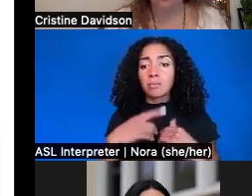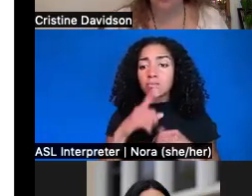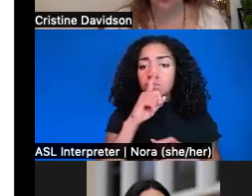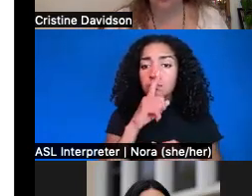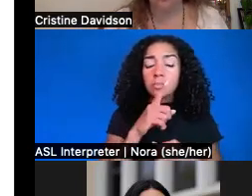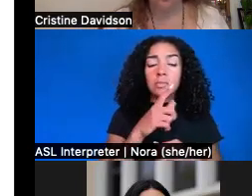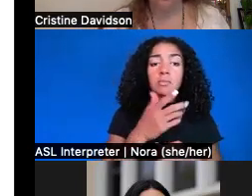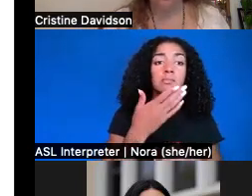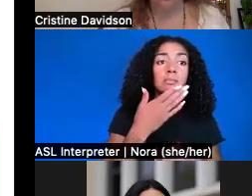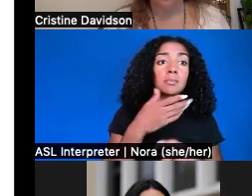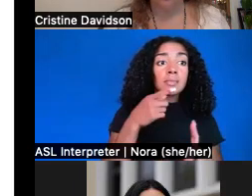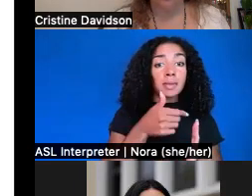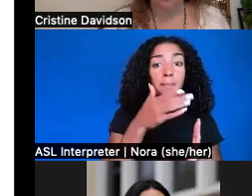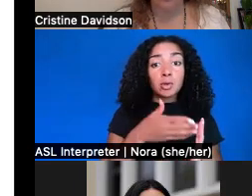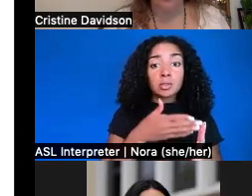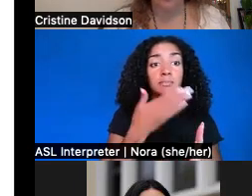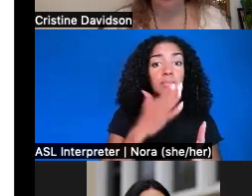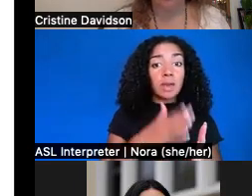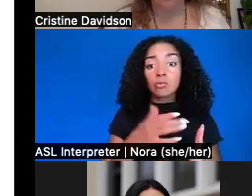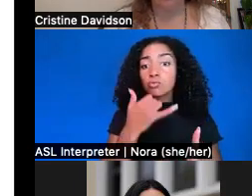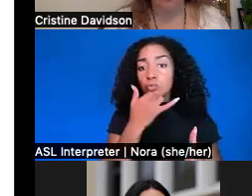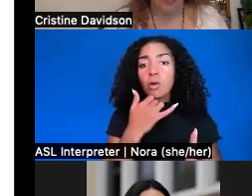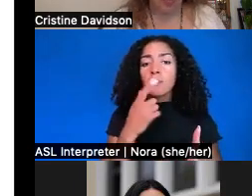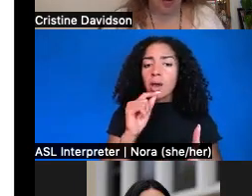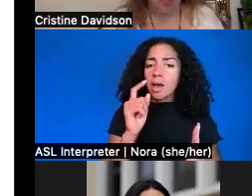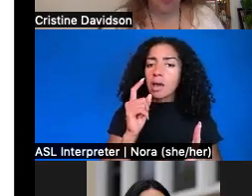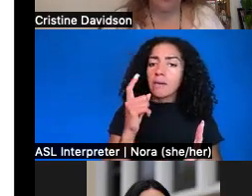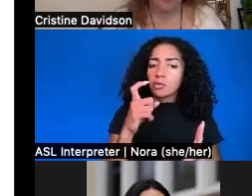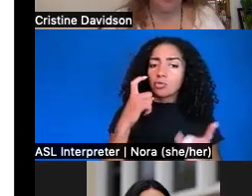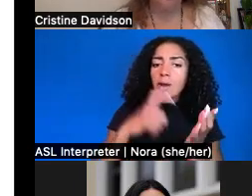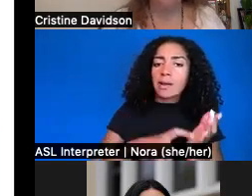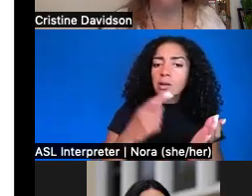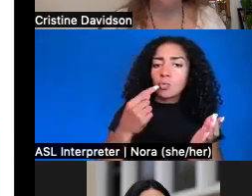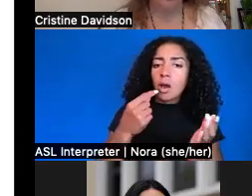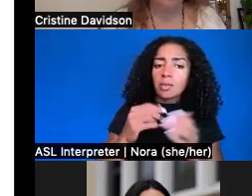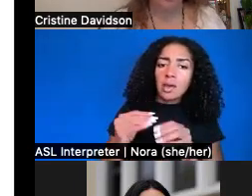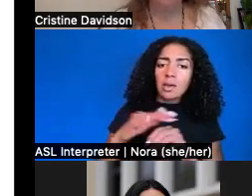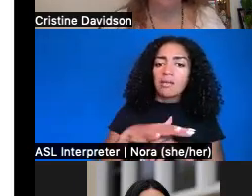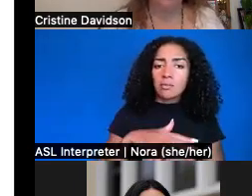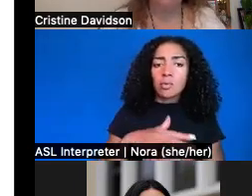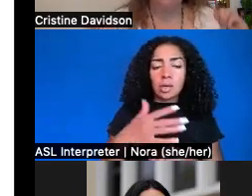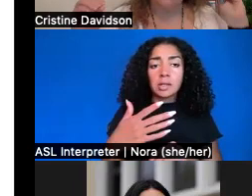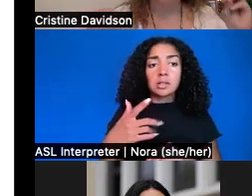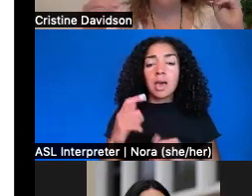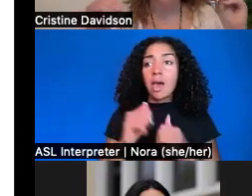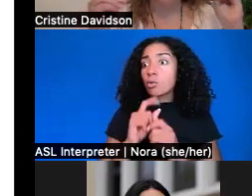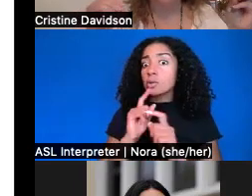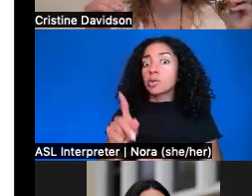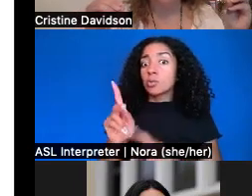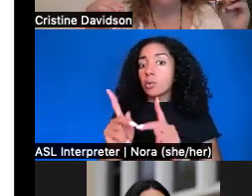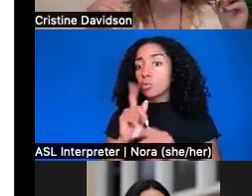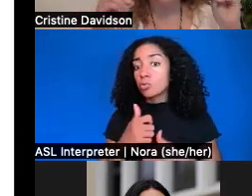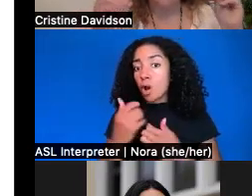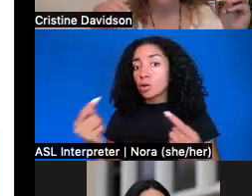into consideration. So when we're thinking about, how to respond to those who cause harm, there has to be a